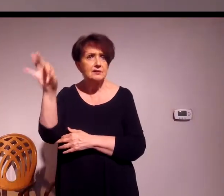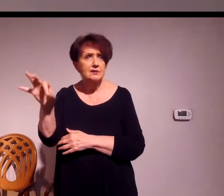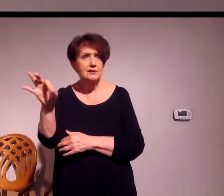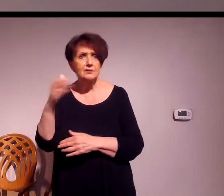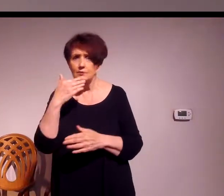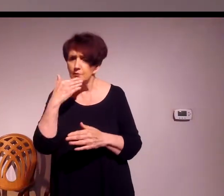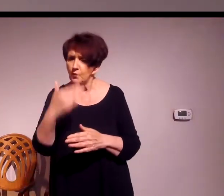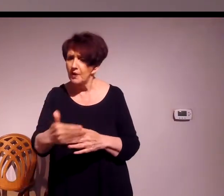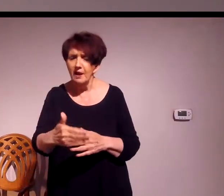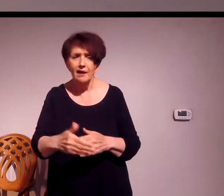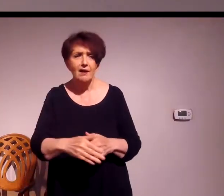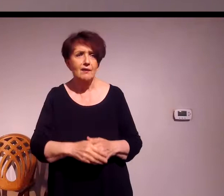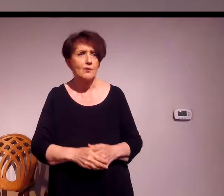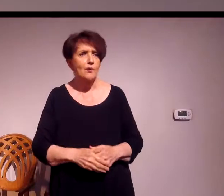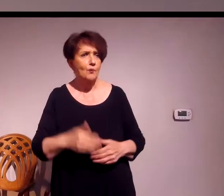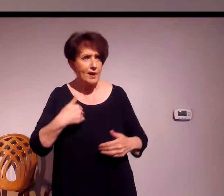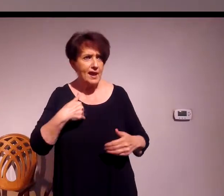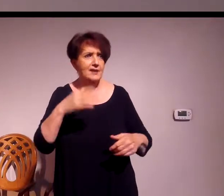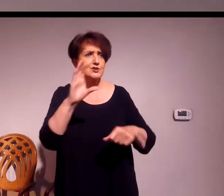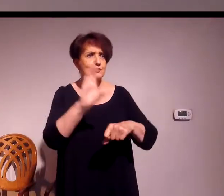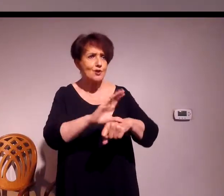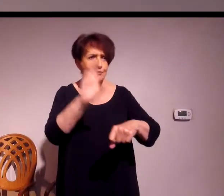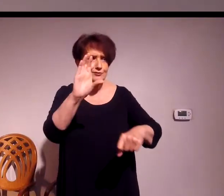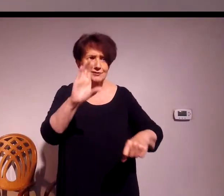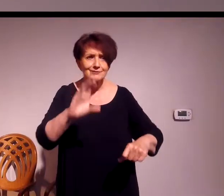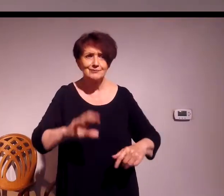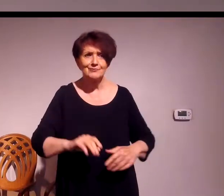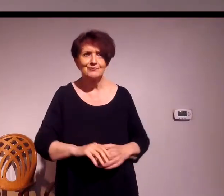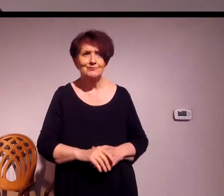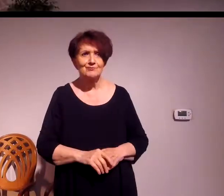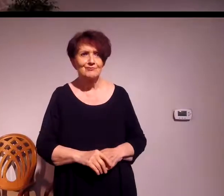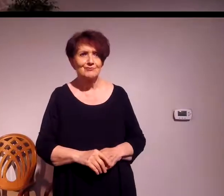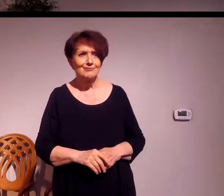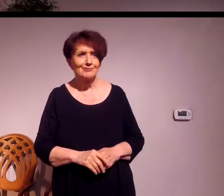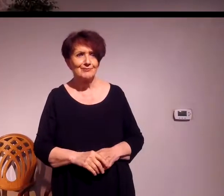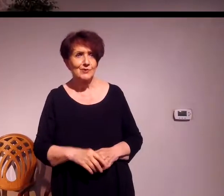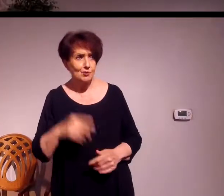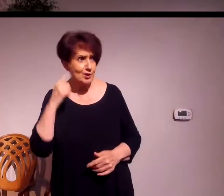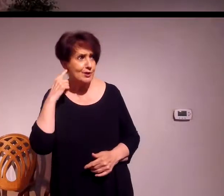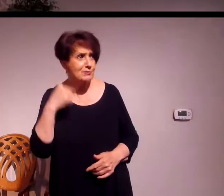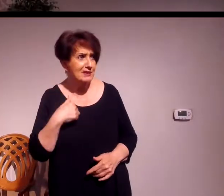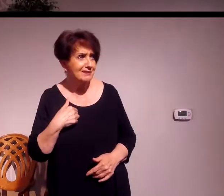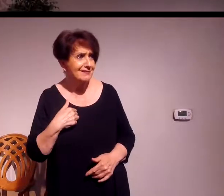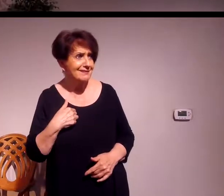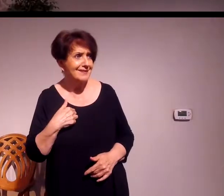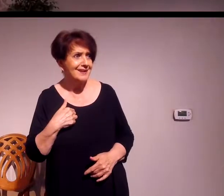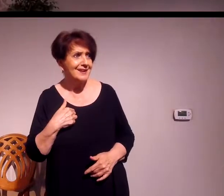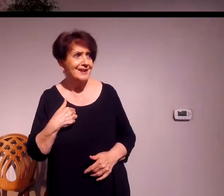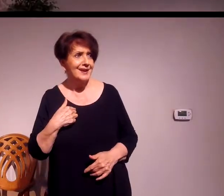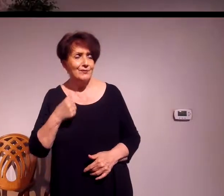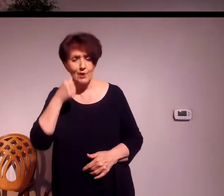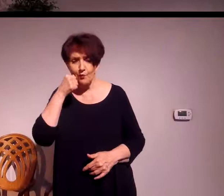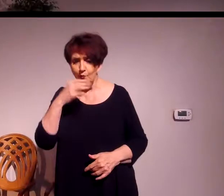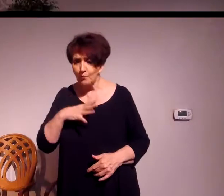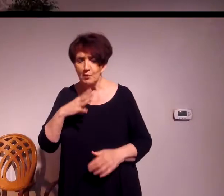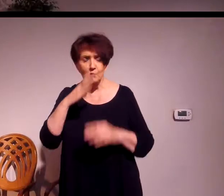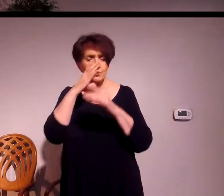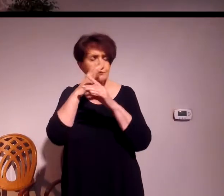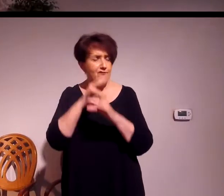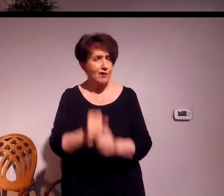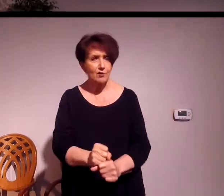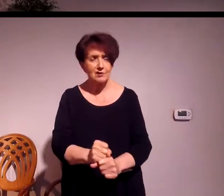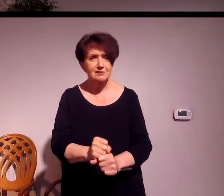We had church. You hear me? That lady was focused. She had a